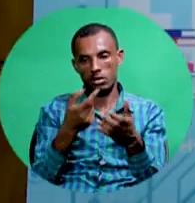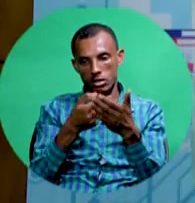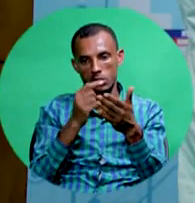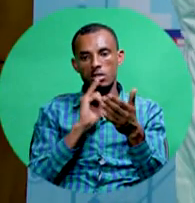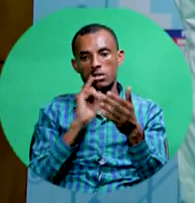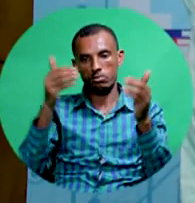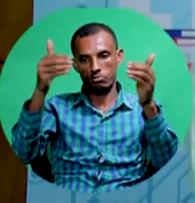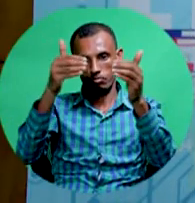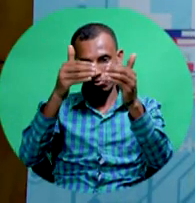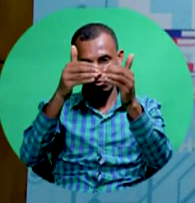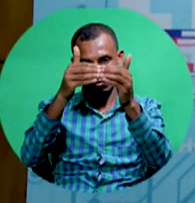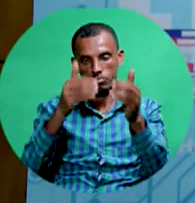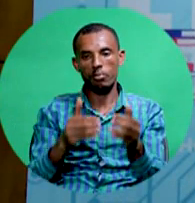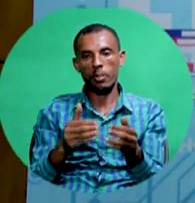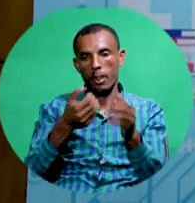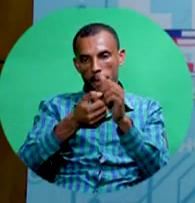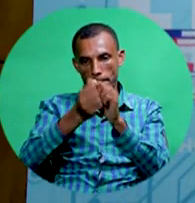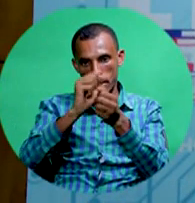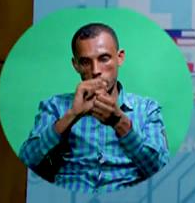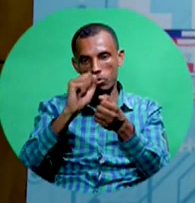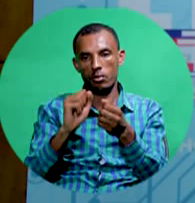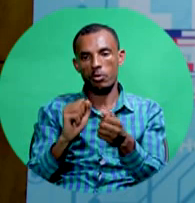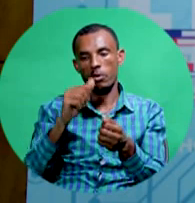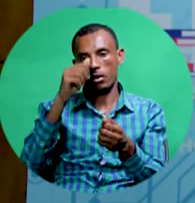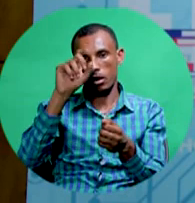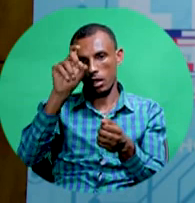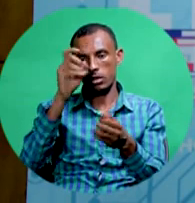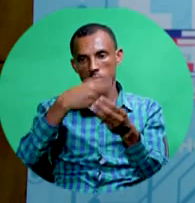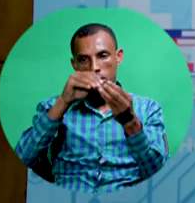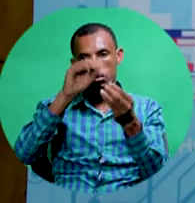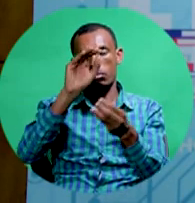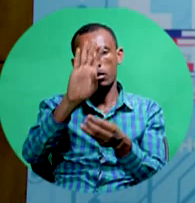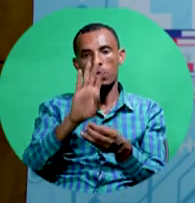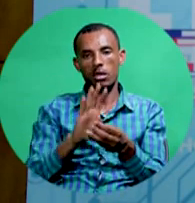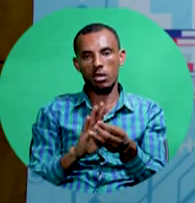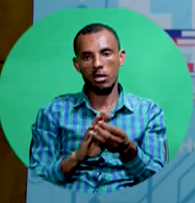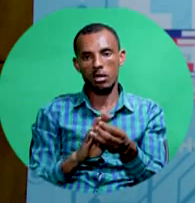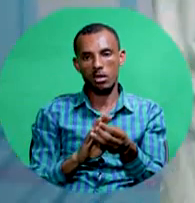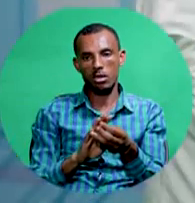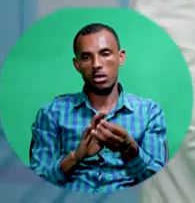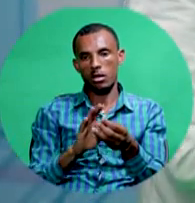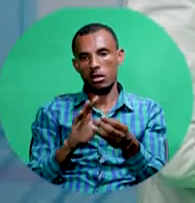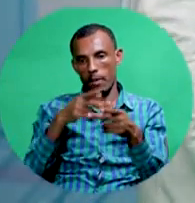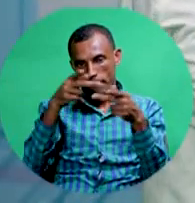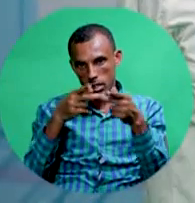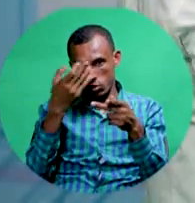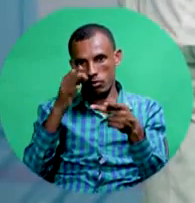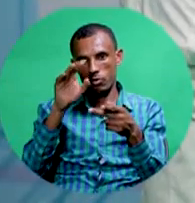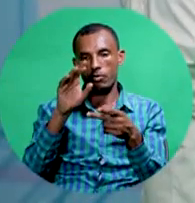this is equal to, in place of x plus b, we substitute u. In the place